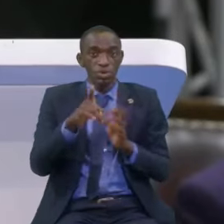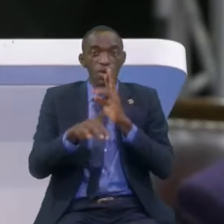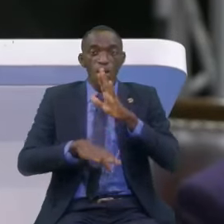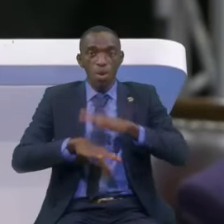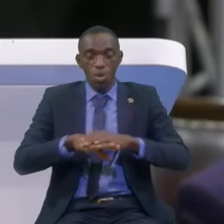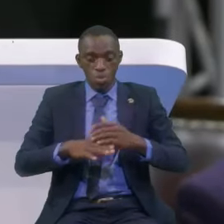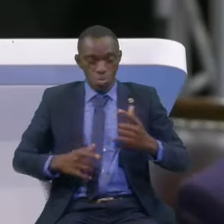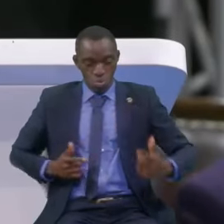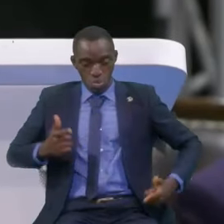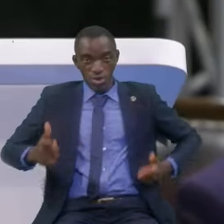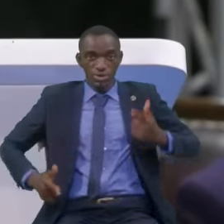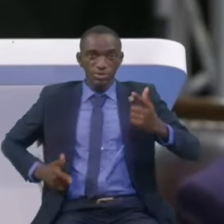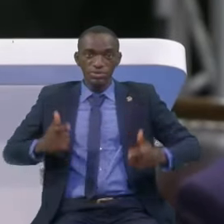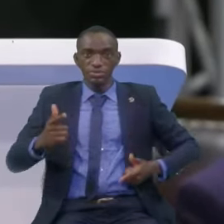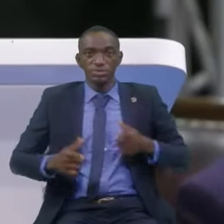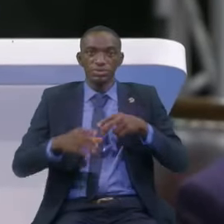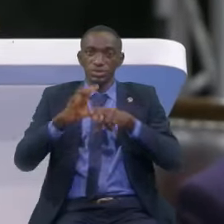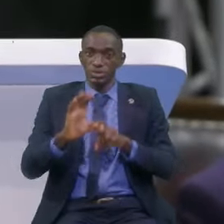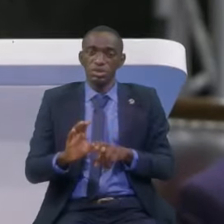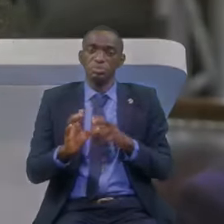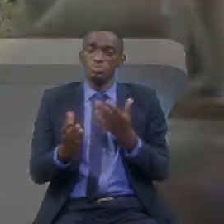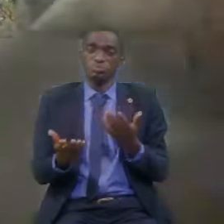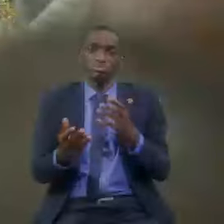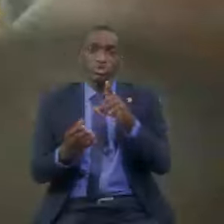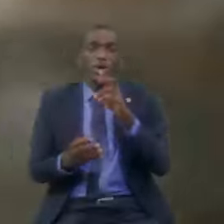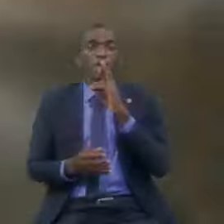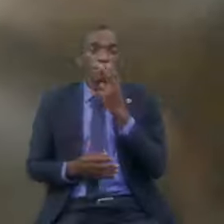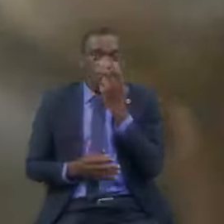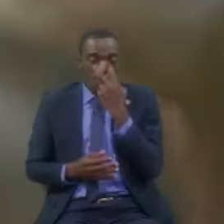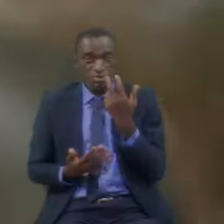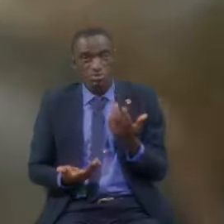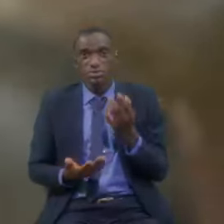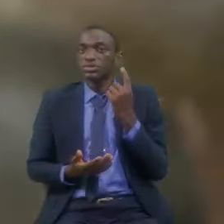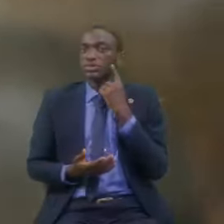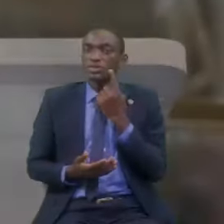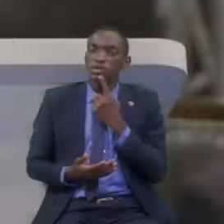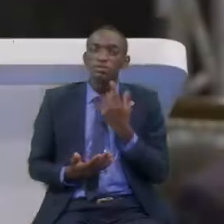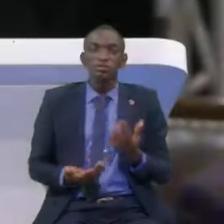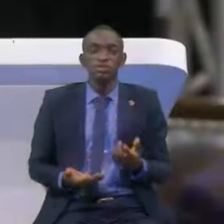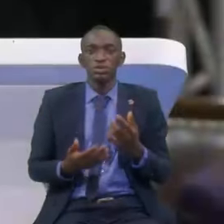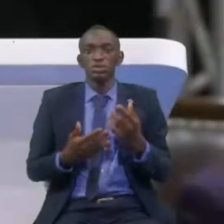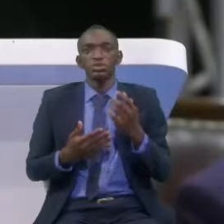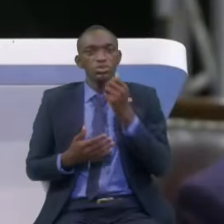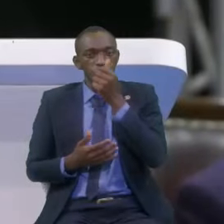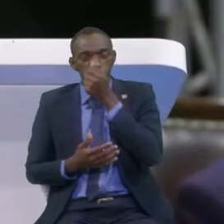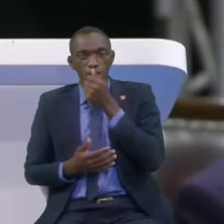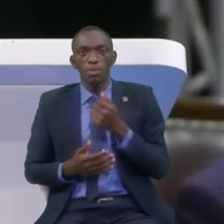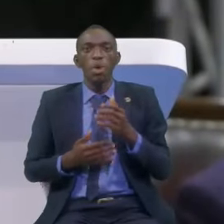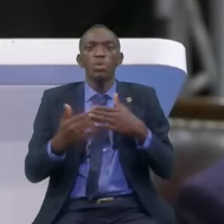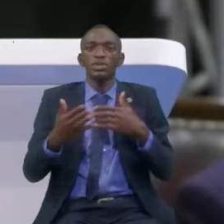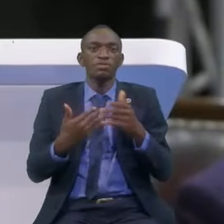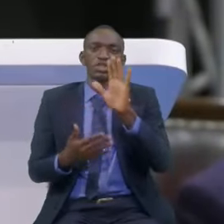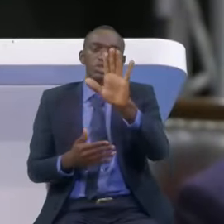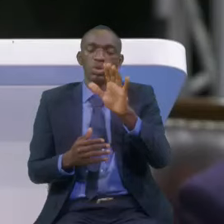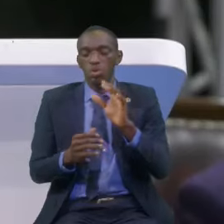you're deaf, you're dumb, whatever your condition, tonight a miracle will locate you where